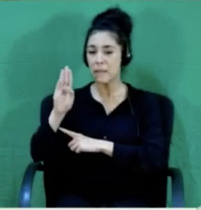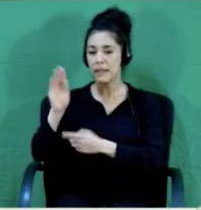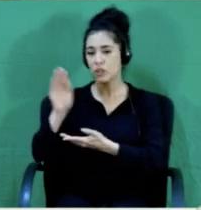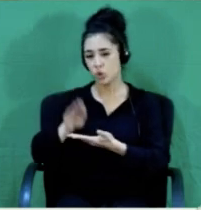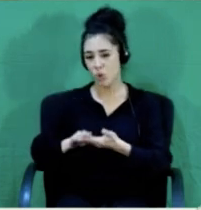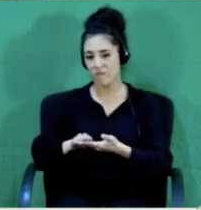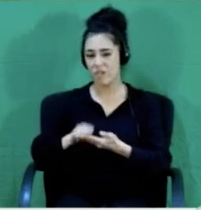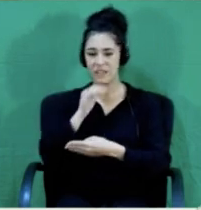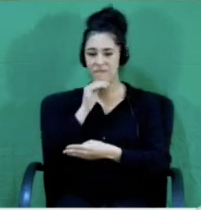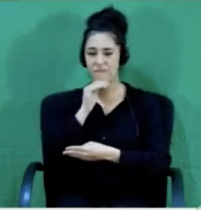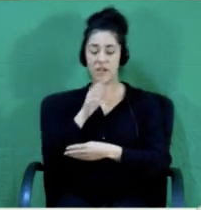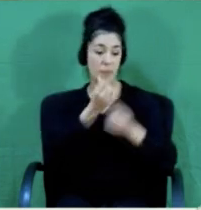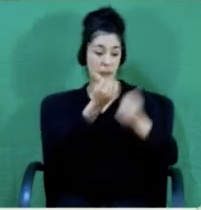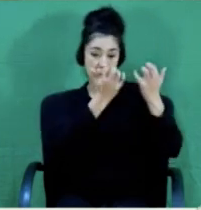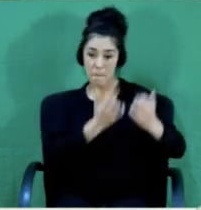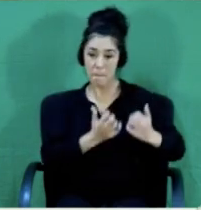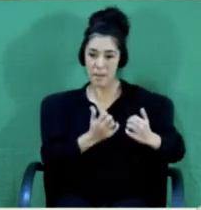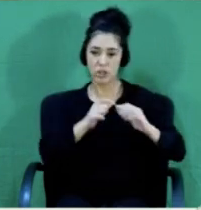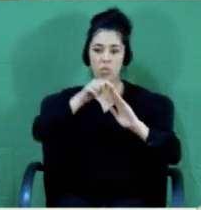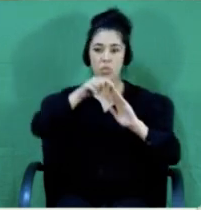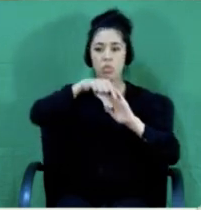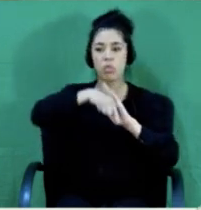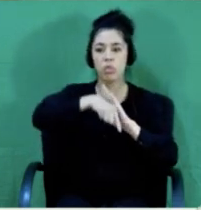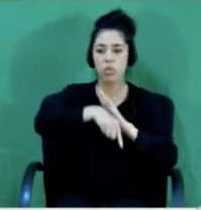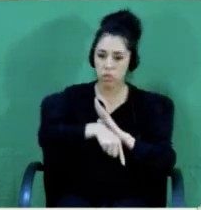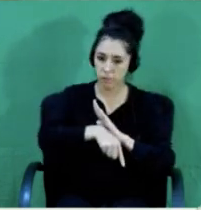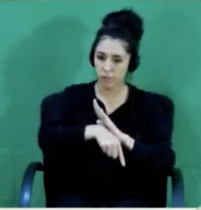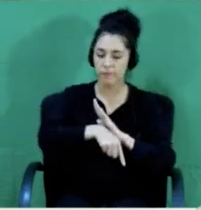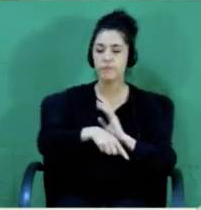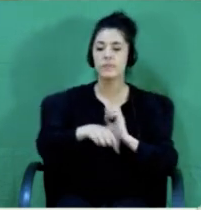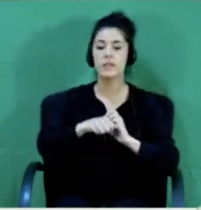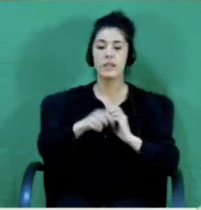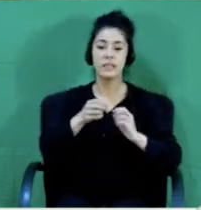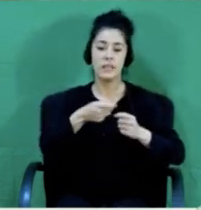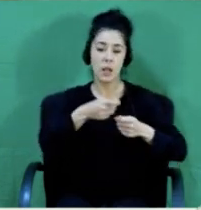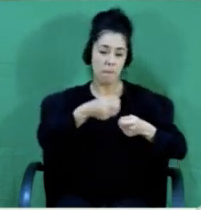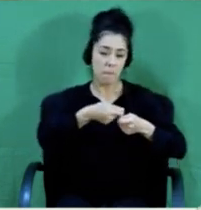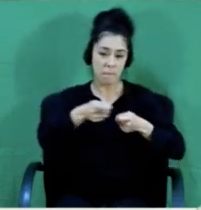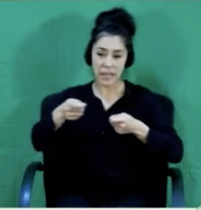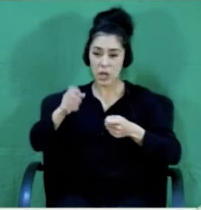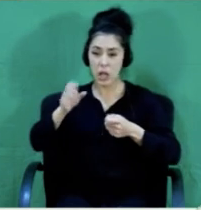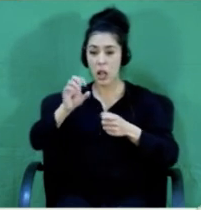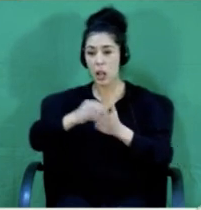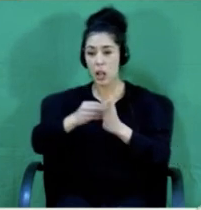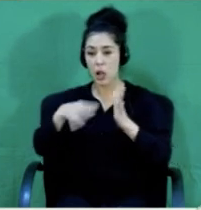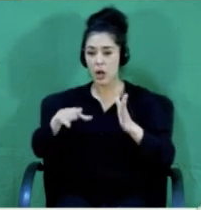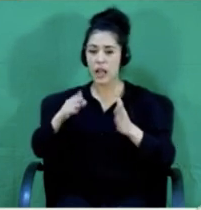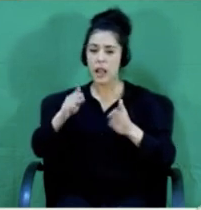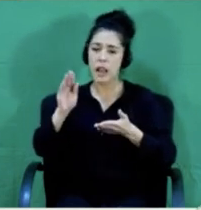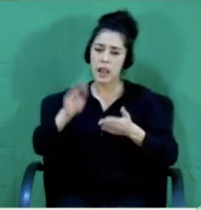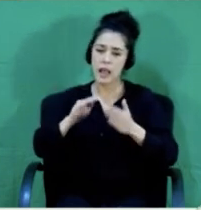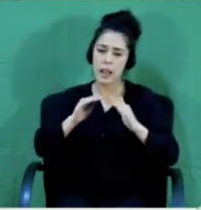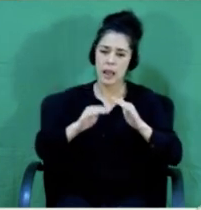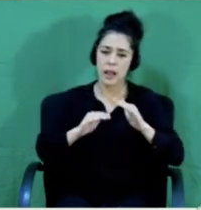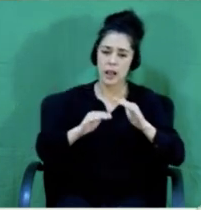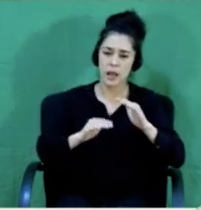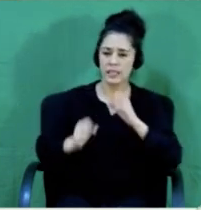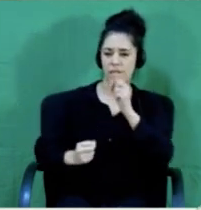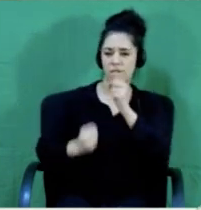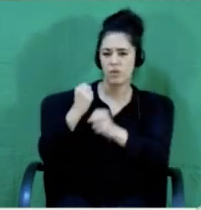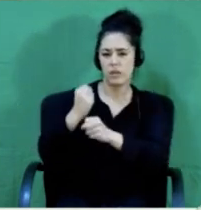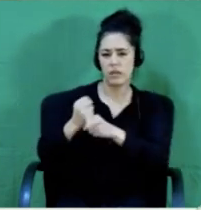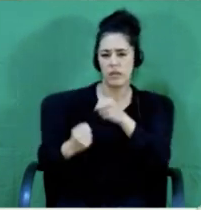has been in consistent decline, and our spend per learner shrinks year on year. We consistently grow